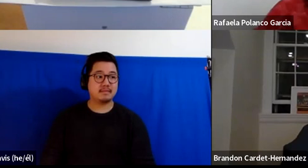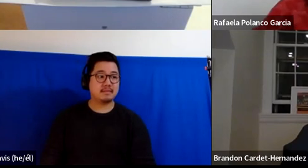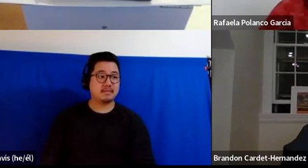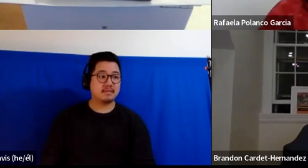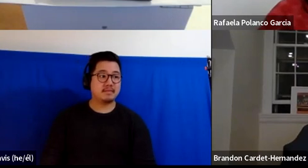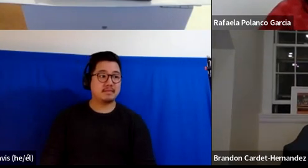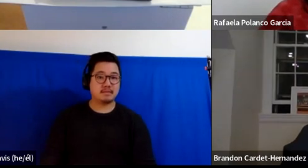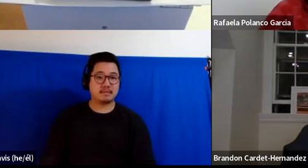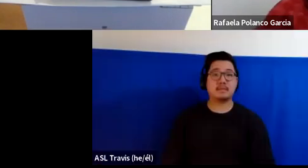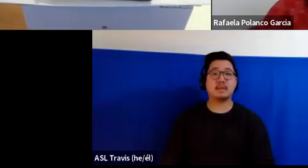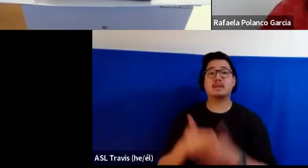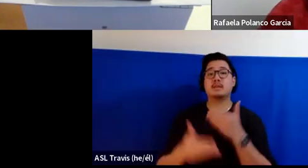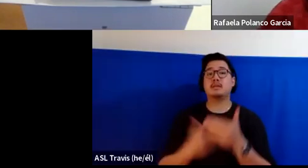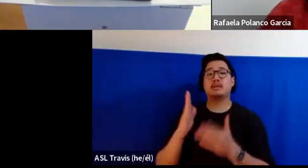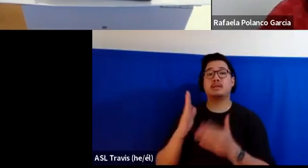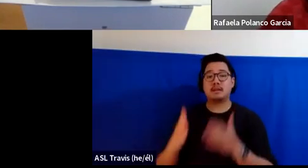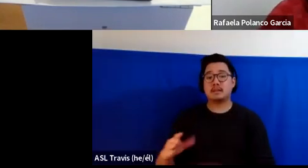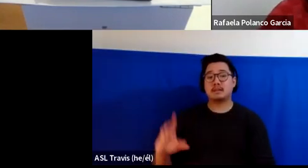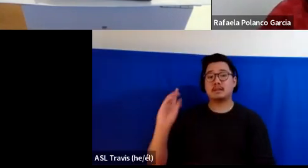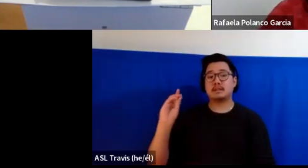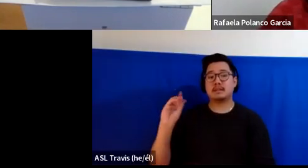my next speaker is dacia morales